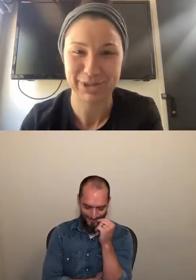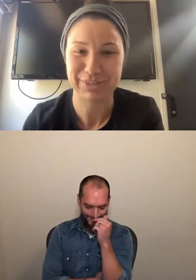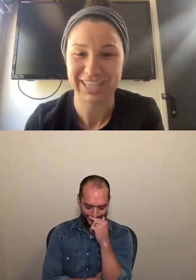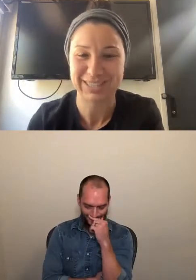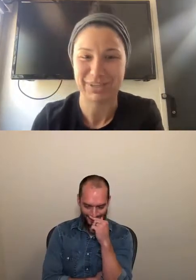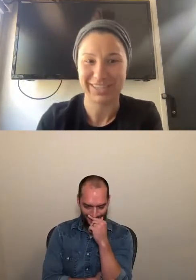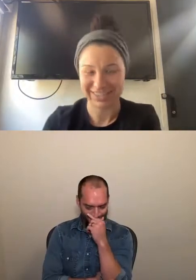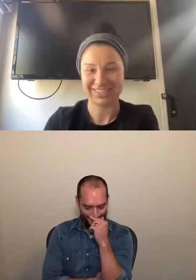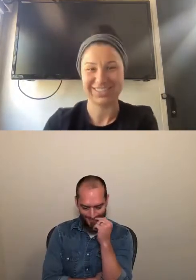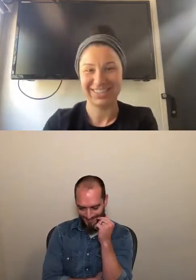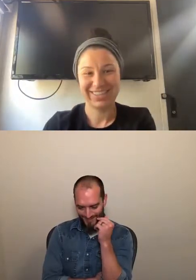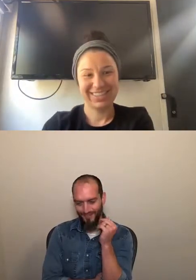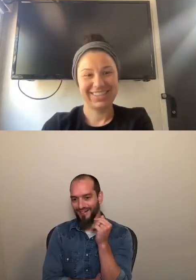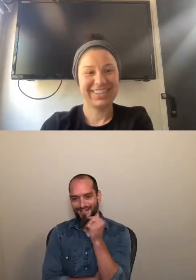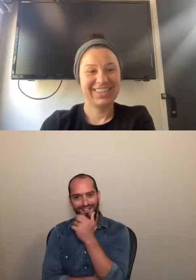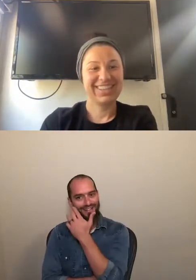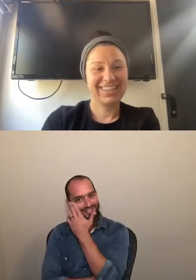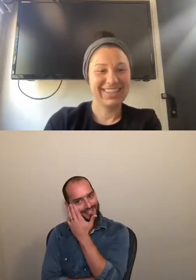think Bob McKee has bodyguards.